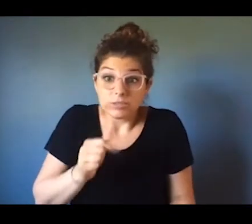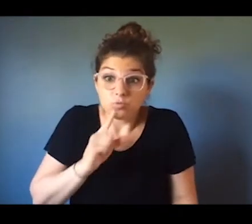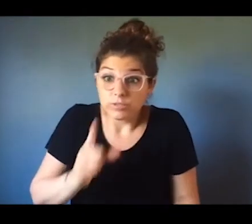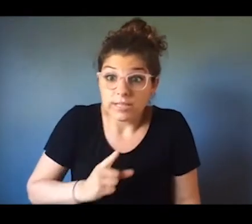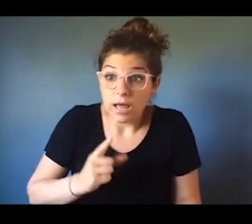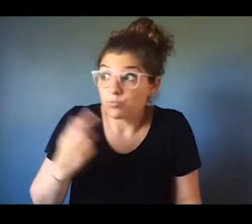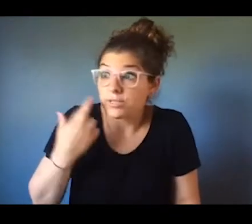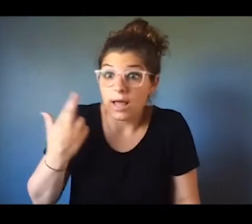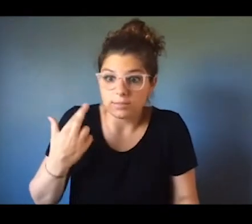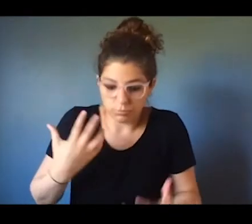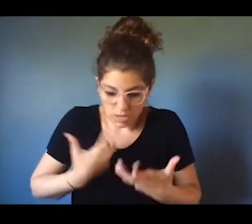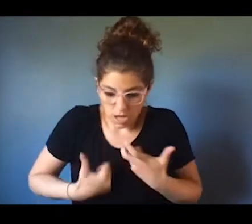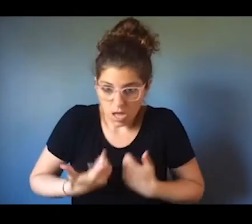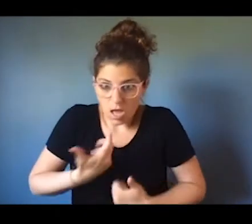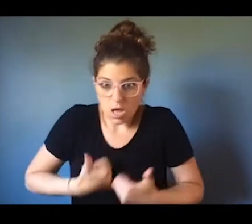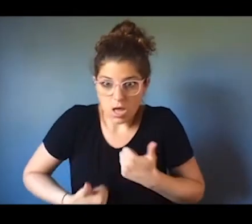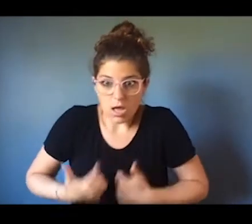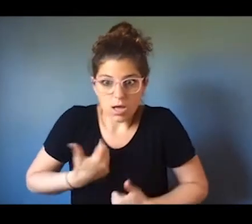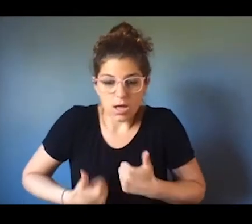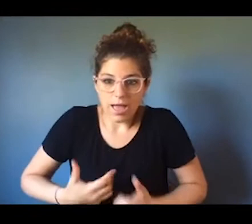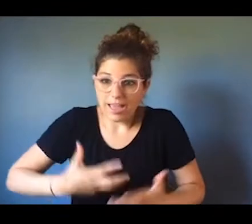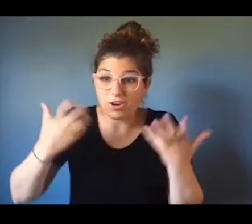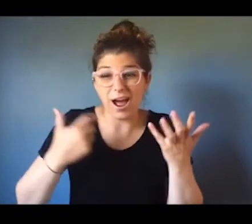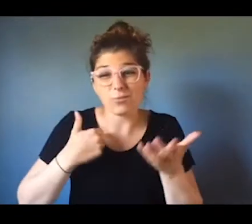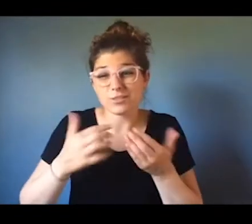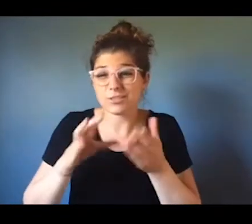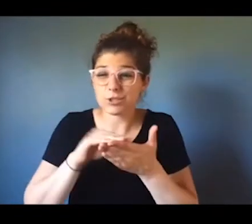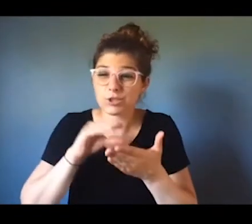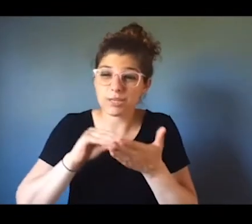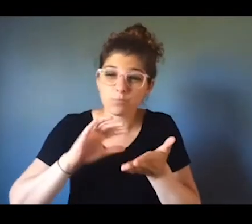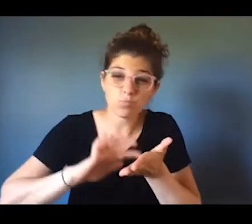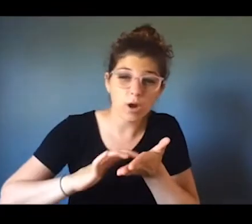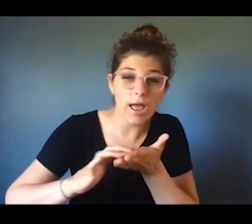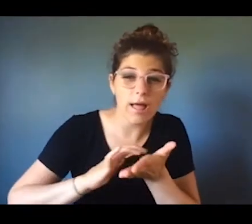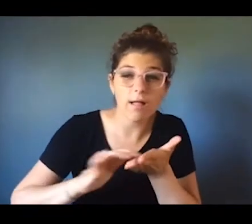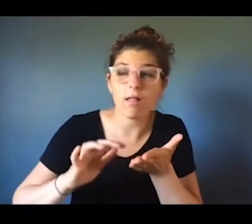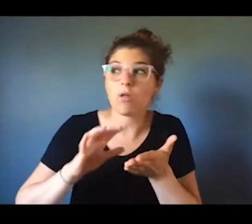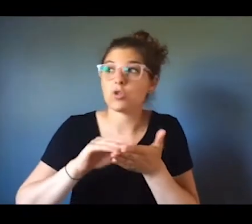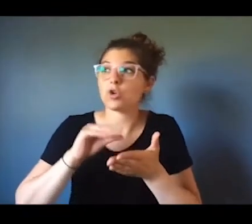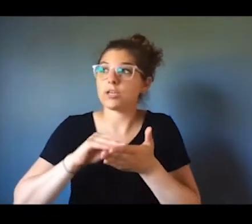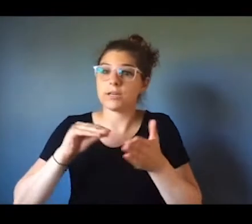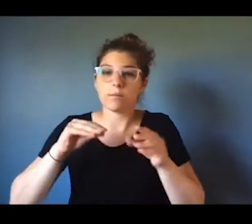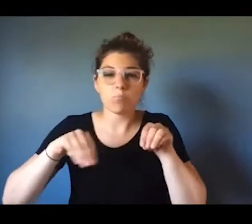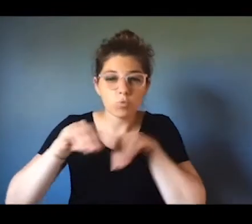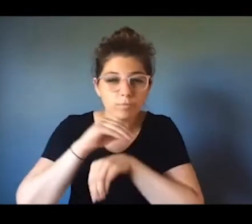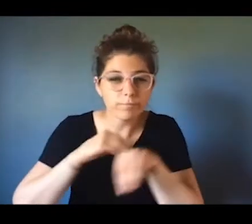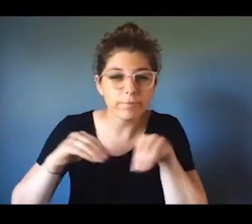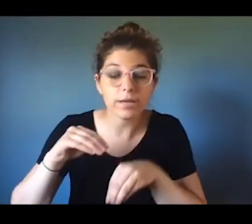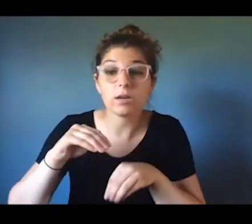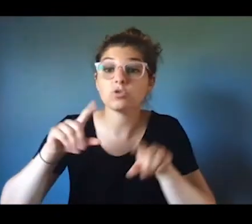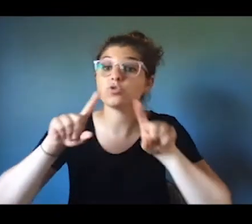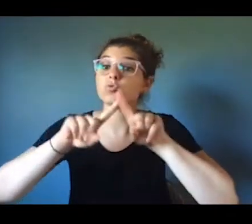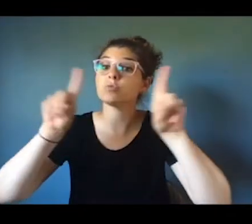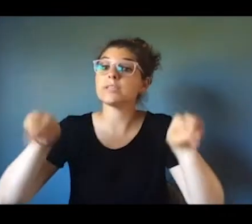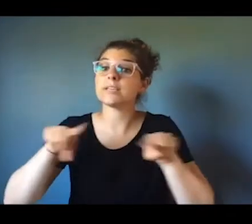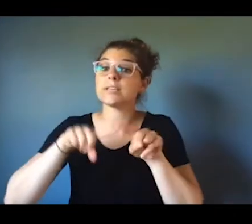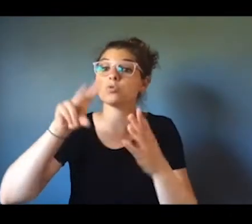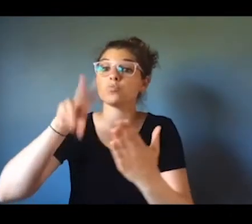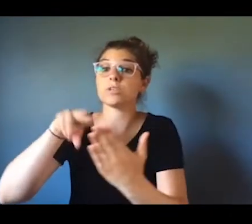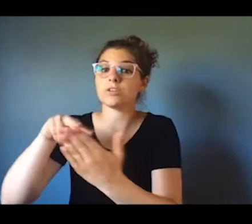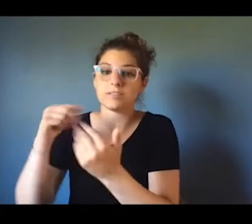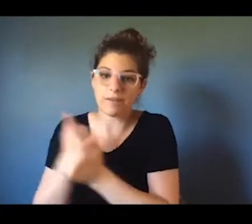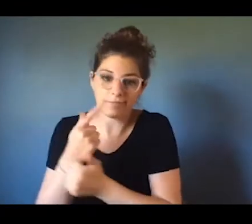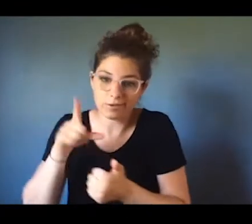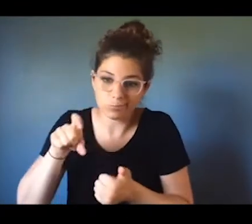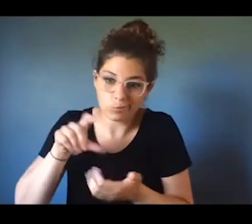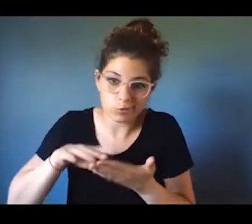so, I didn't even realize how angry I was. I was learning Braille, I was learning orientation and mobility, I was learning the screen readers